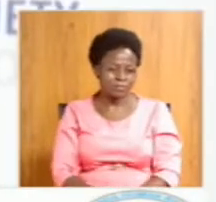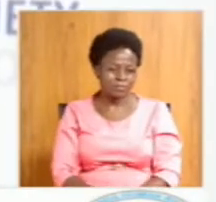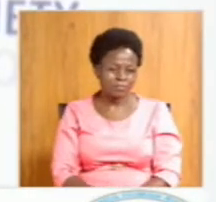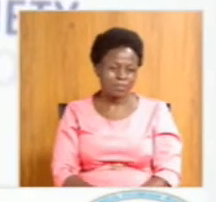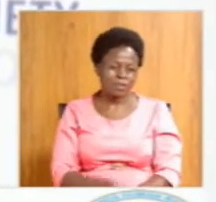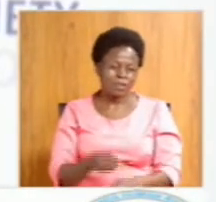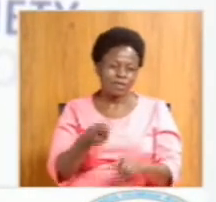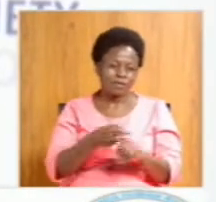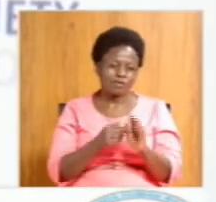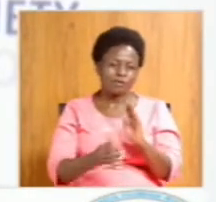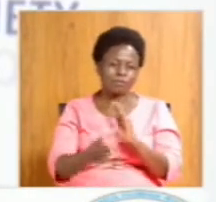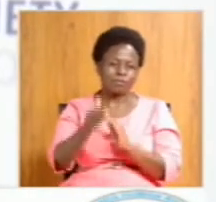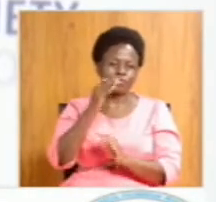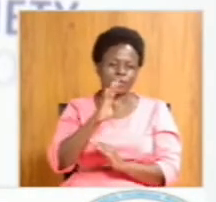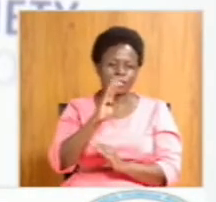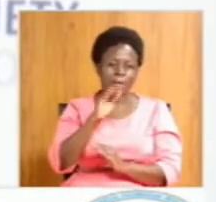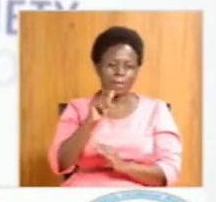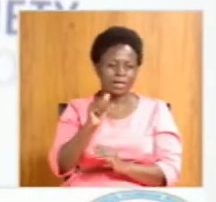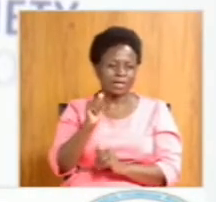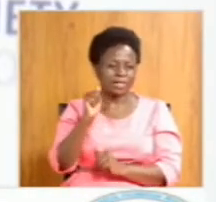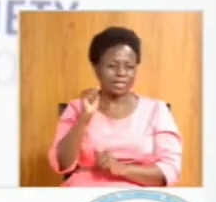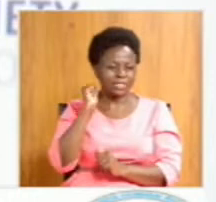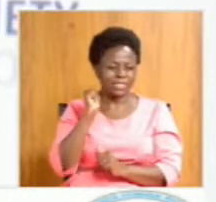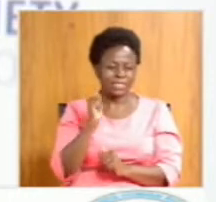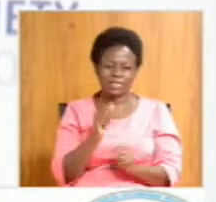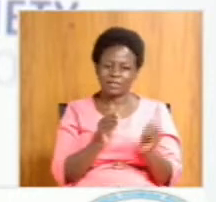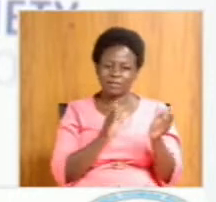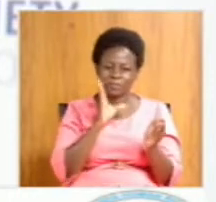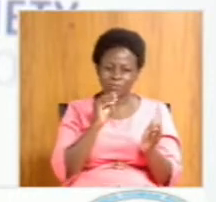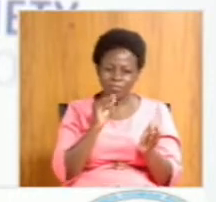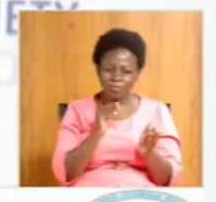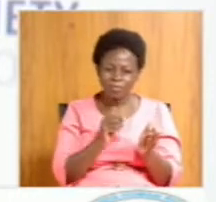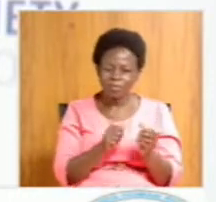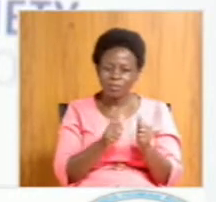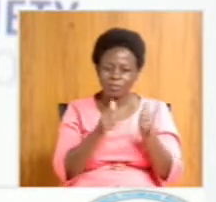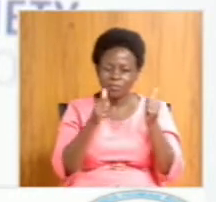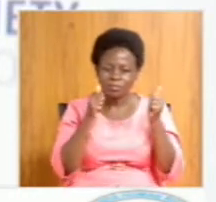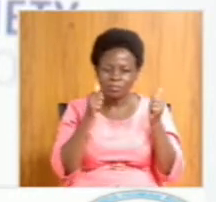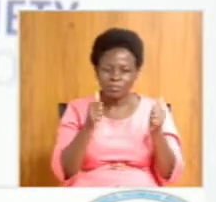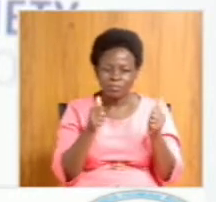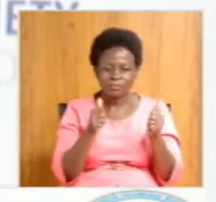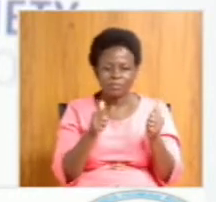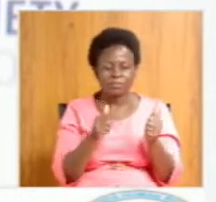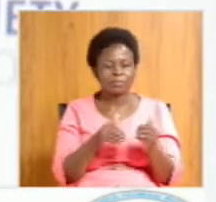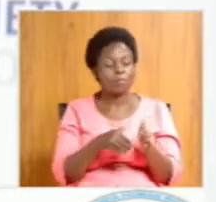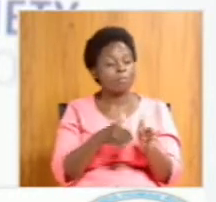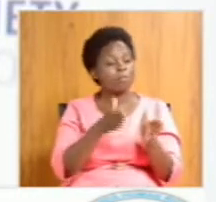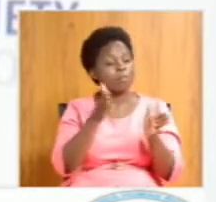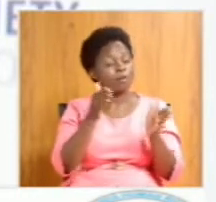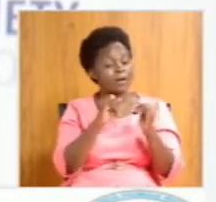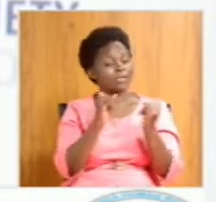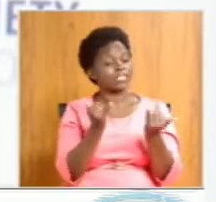Drawing from Professor Berger's keynote yesterday, he ably spoke about neoliberalism, particularly the Bretton Woods